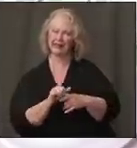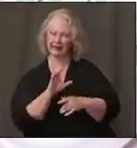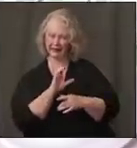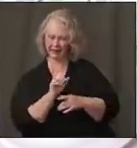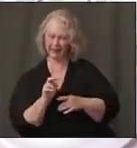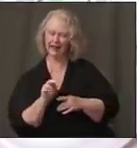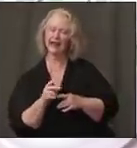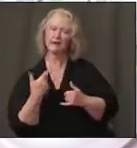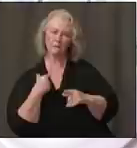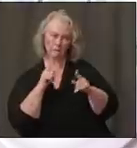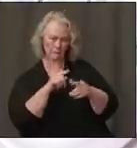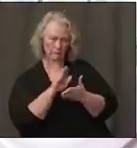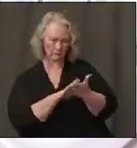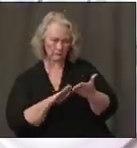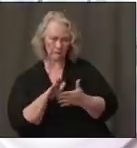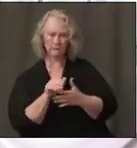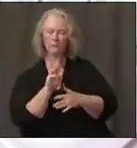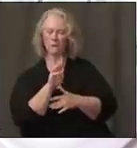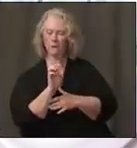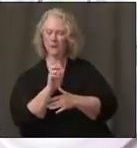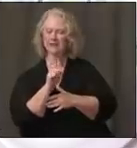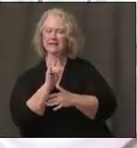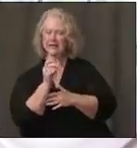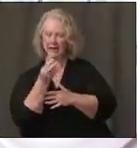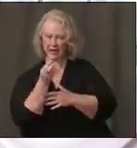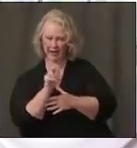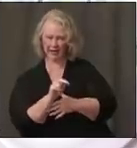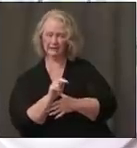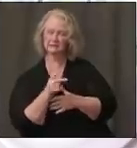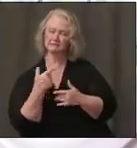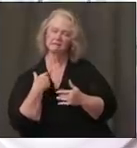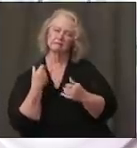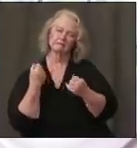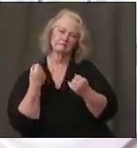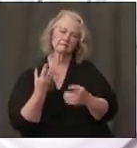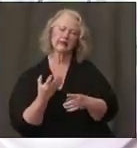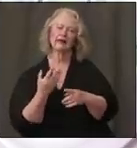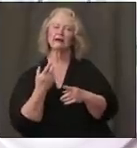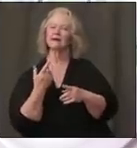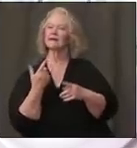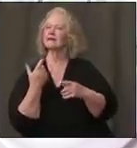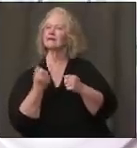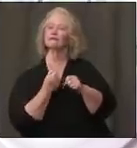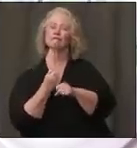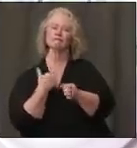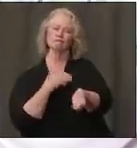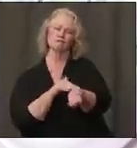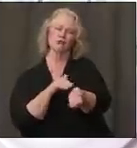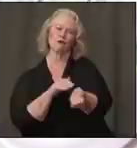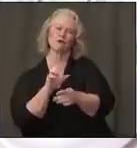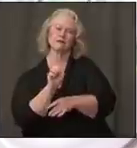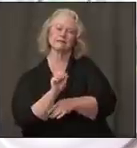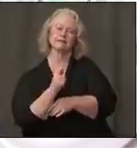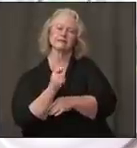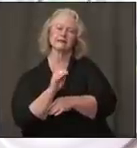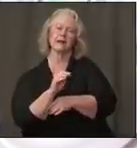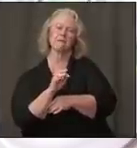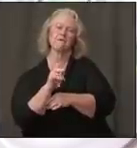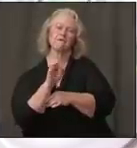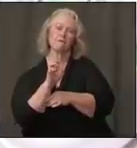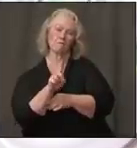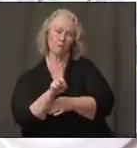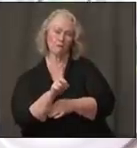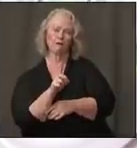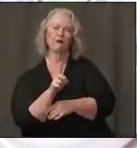Wesleyan University in Middletown, Connecticut, practiced medicine for years at Stanford Hospital, now reside in Westport, Connecticut.